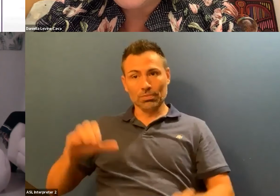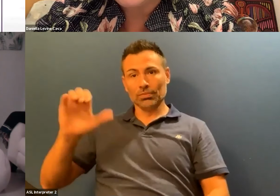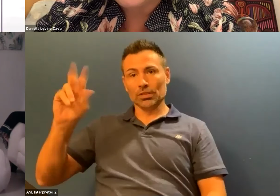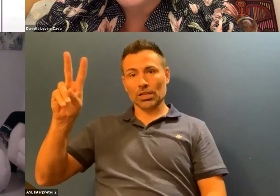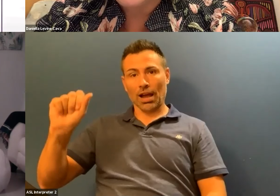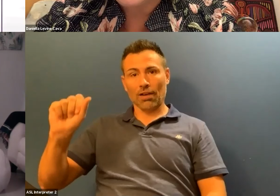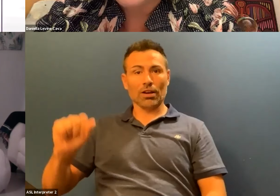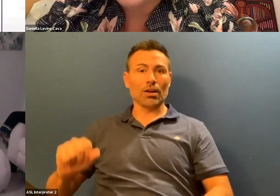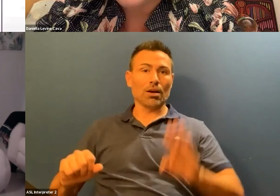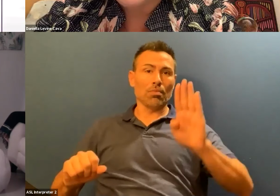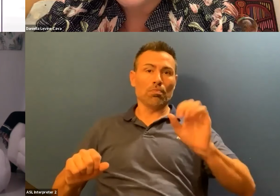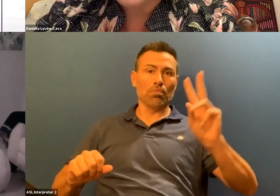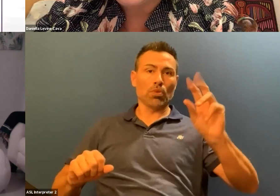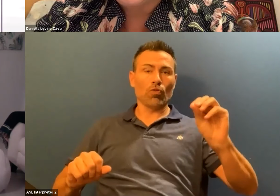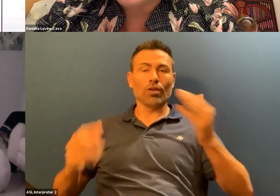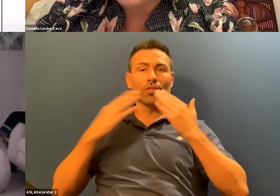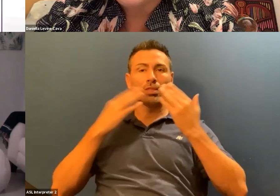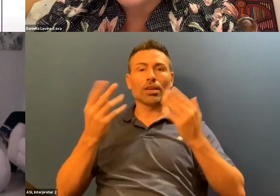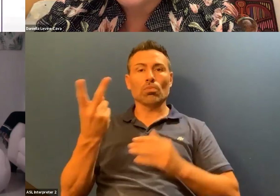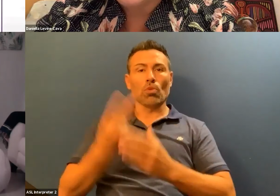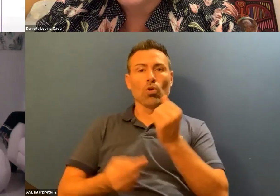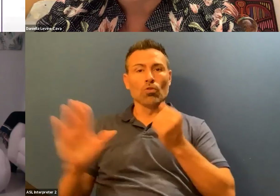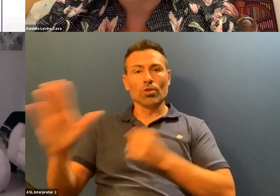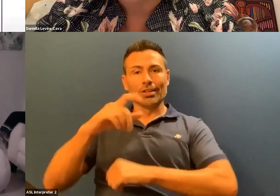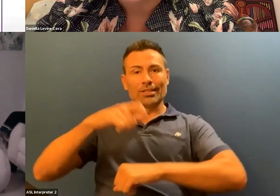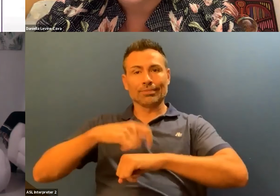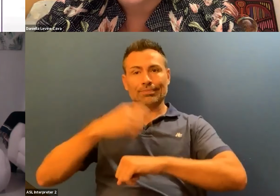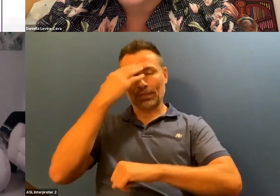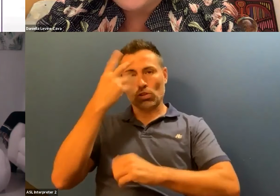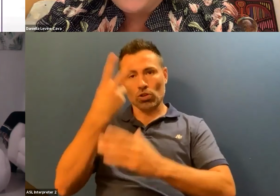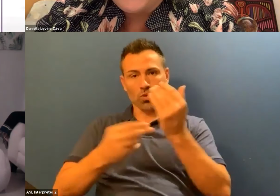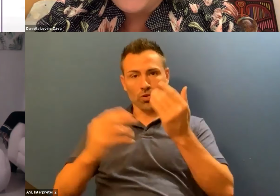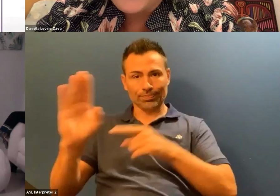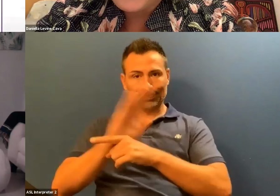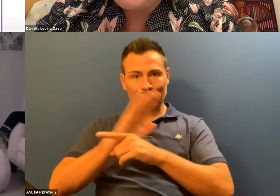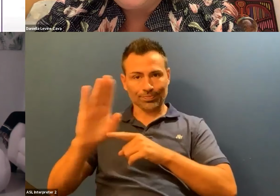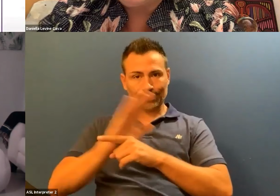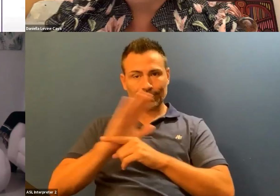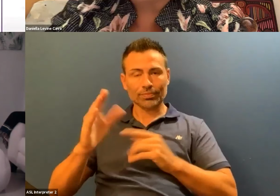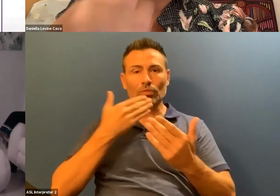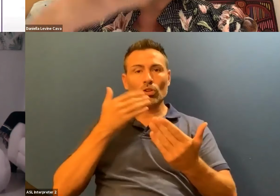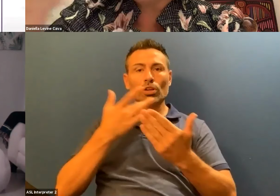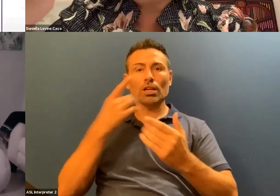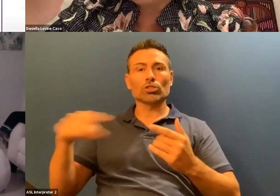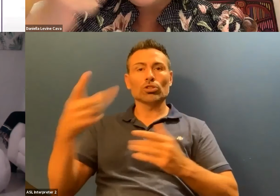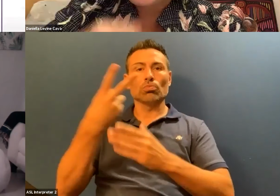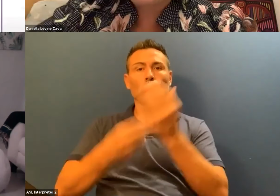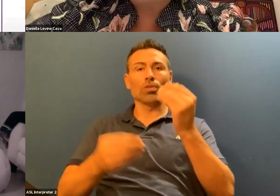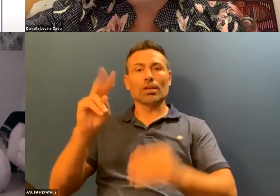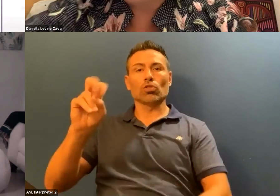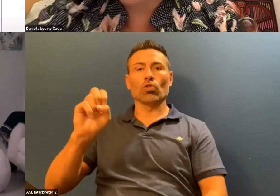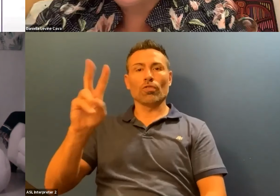thank you very much for your time tonight. I know your schedules are quite busy, and good luck to you both in November. Thank you. Thank you.